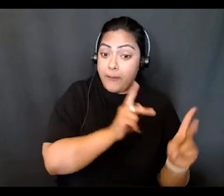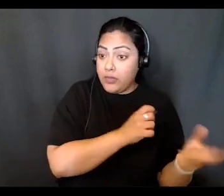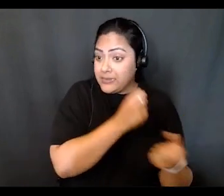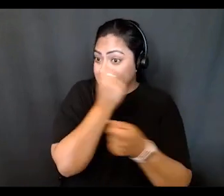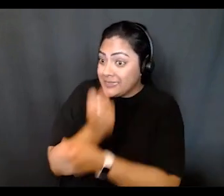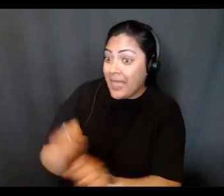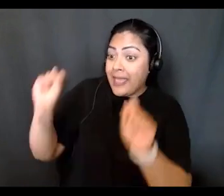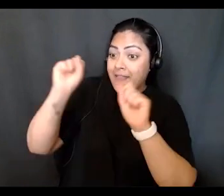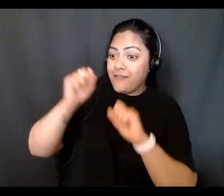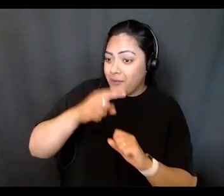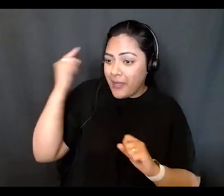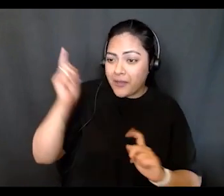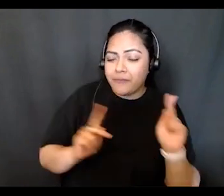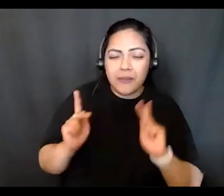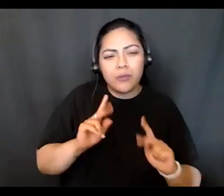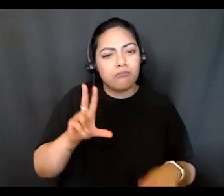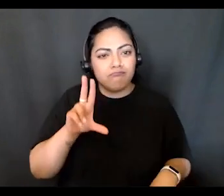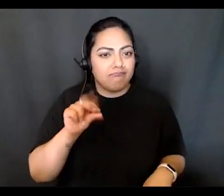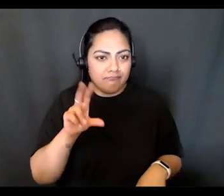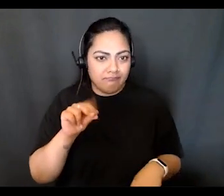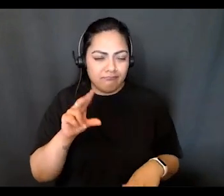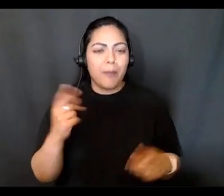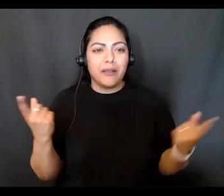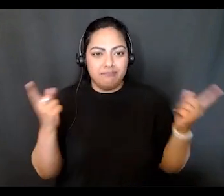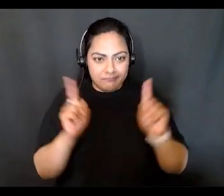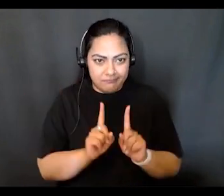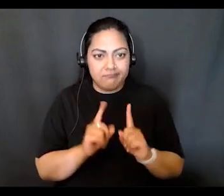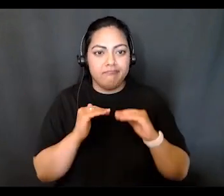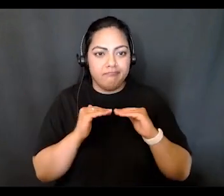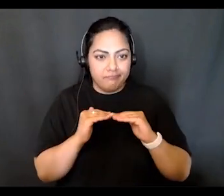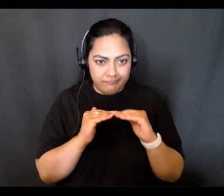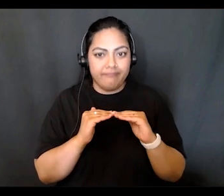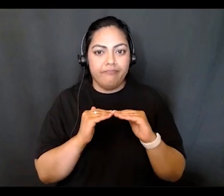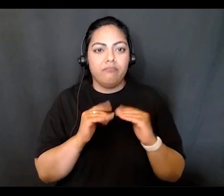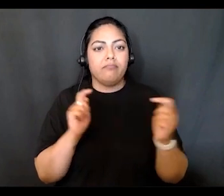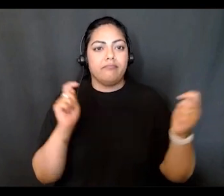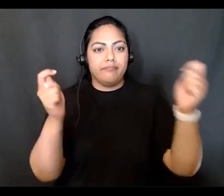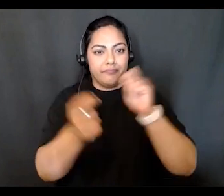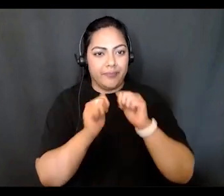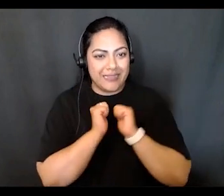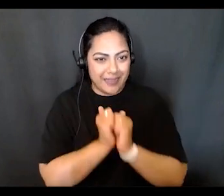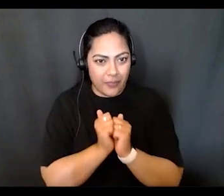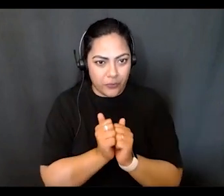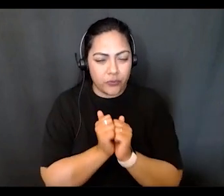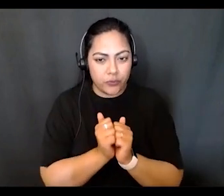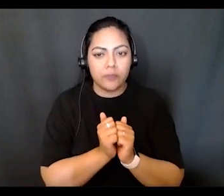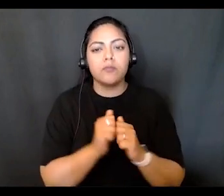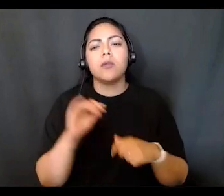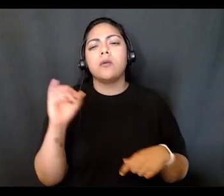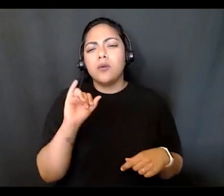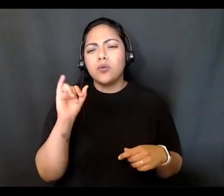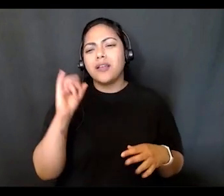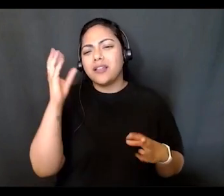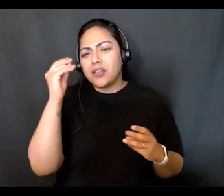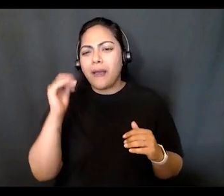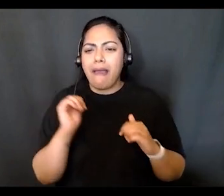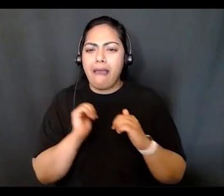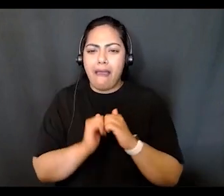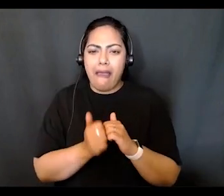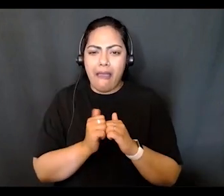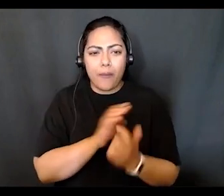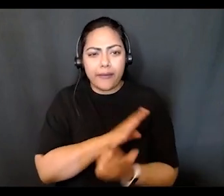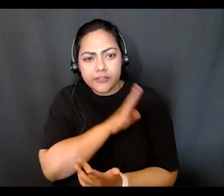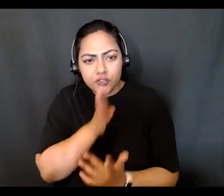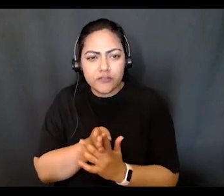side to really change systems. It also includes thinking about how you intervene in different